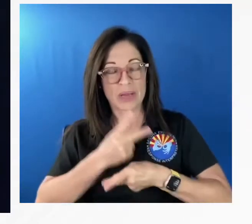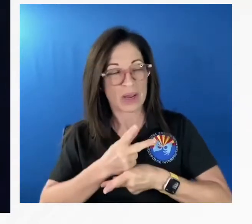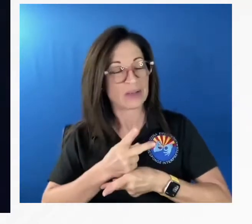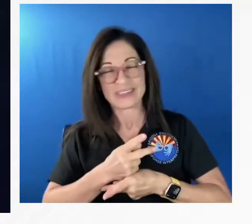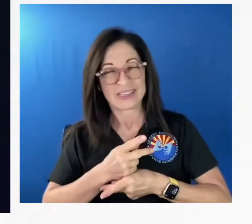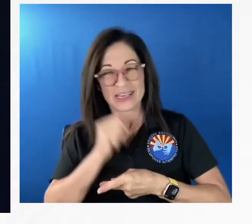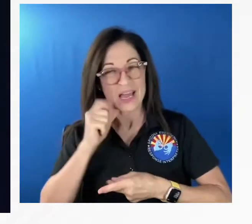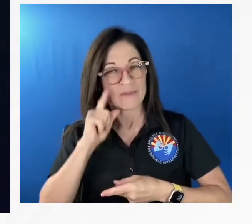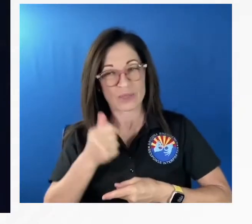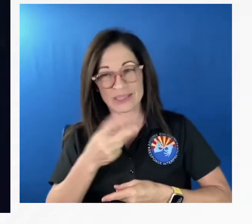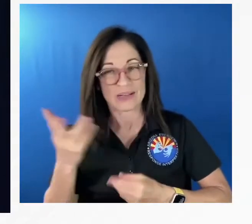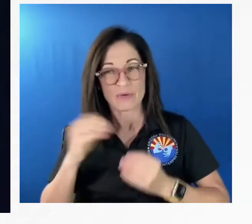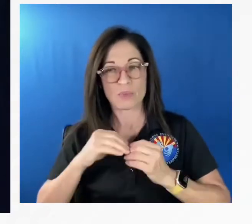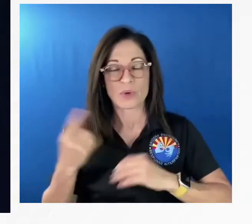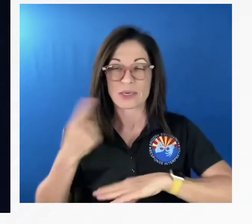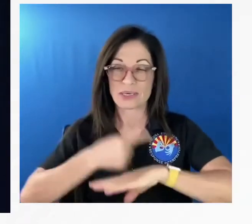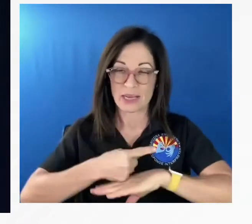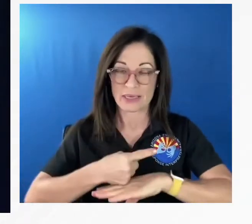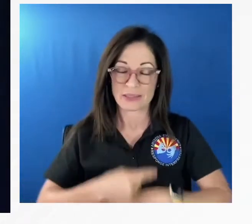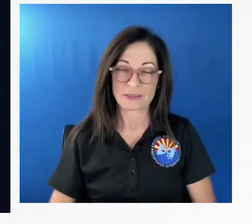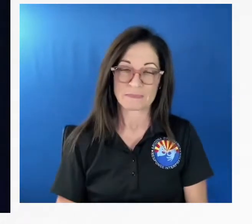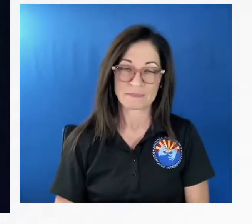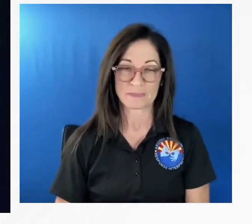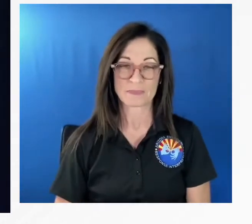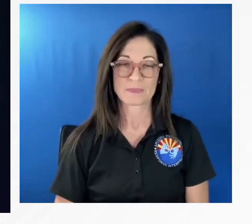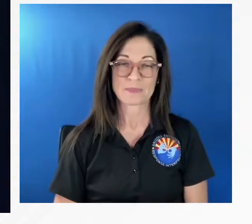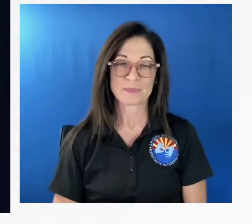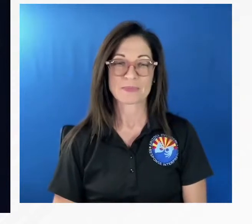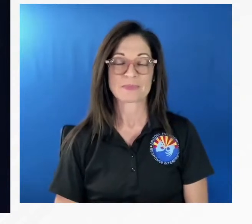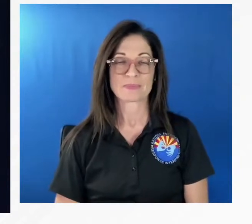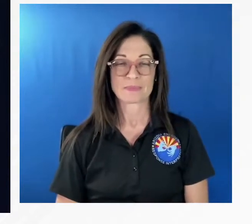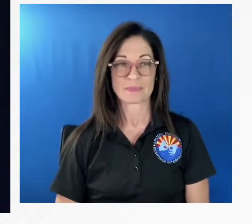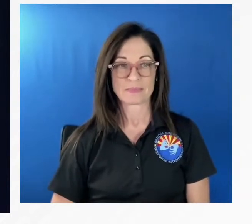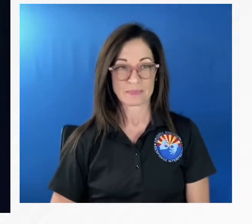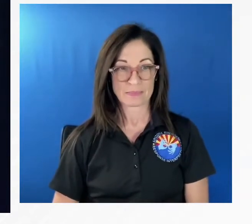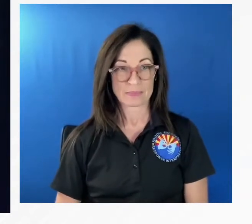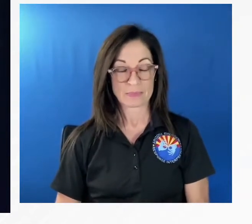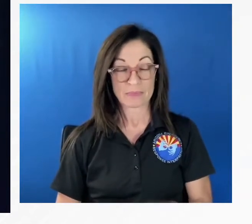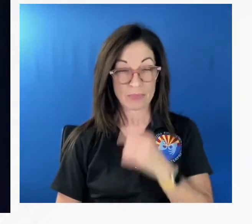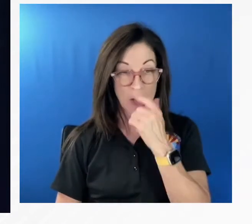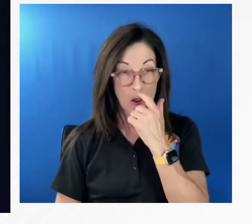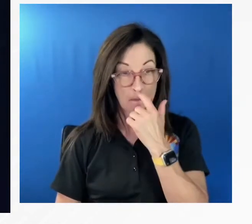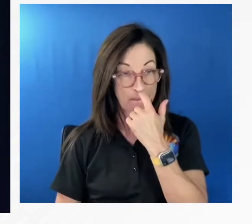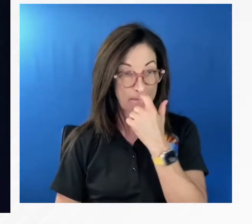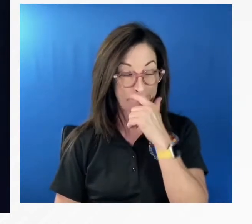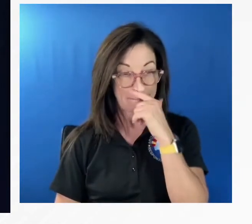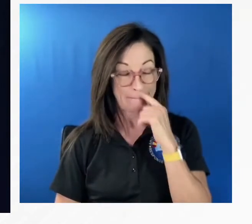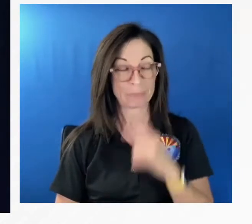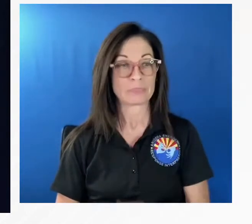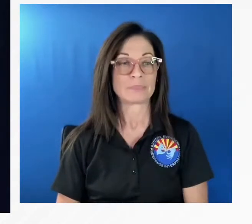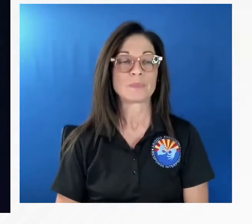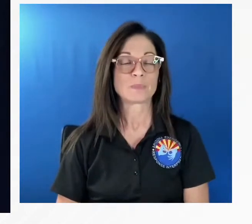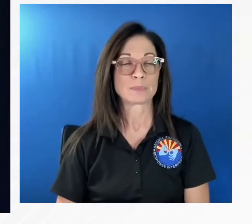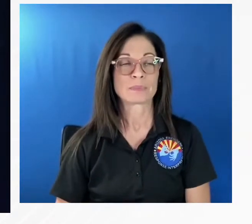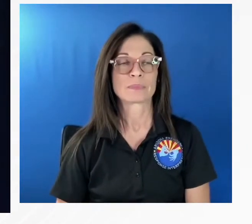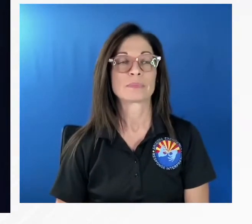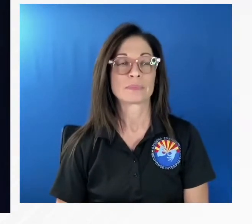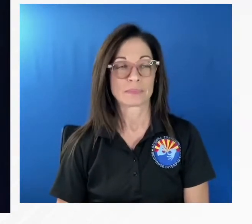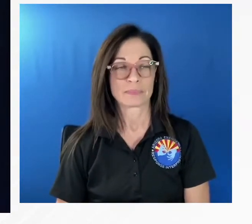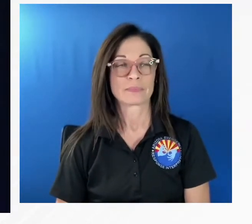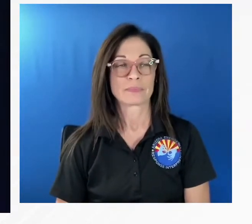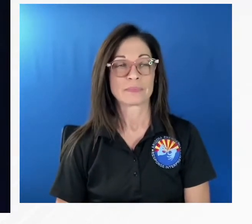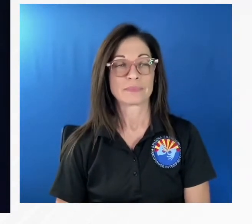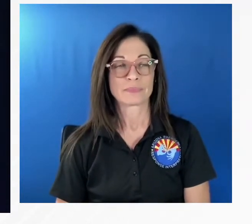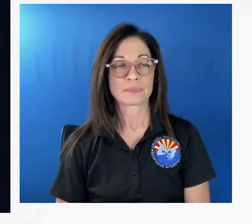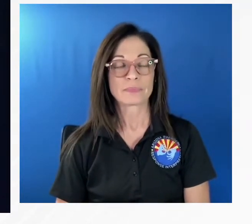days at this point. If the fire is not